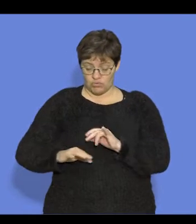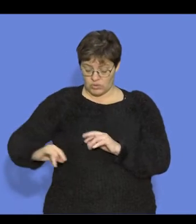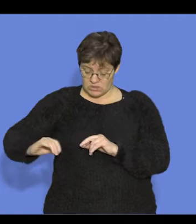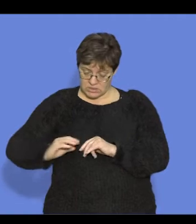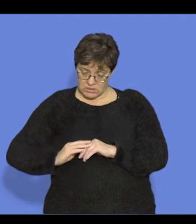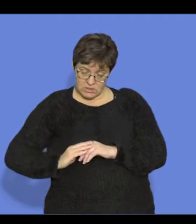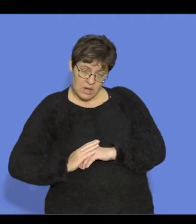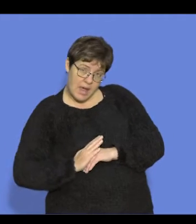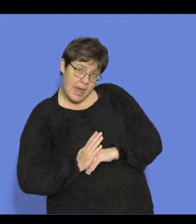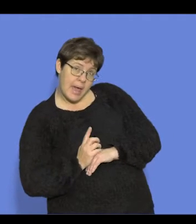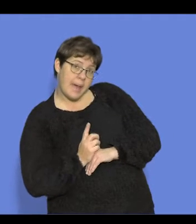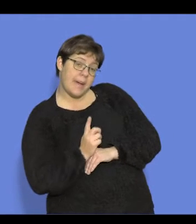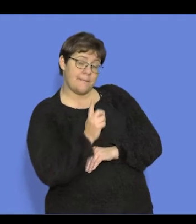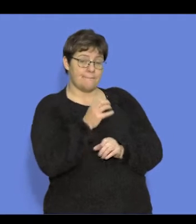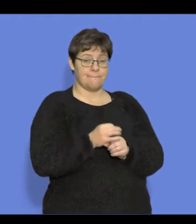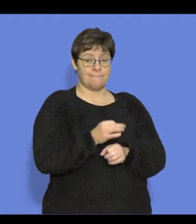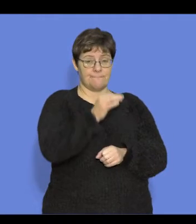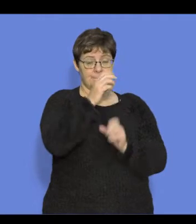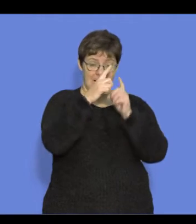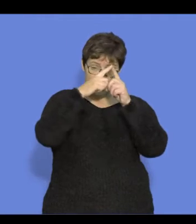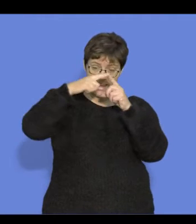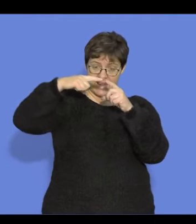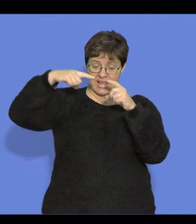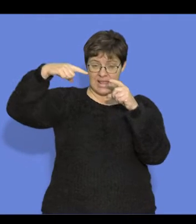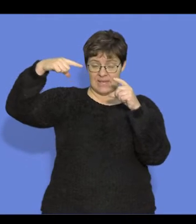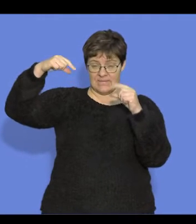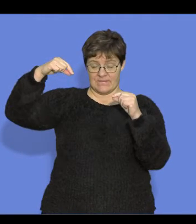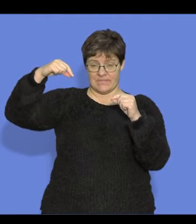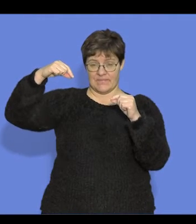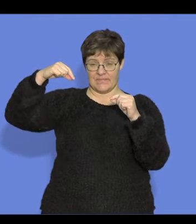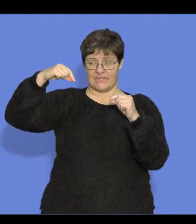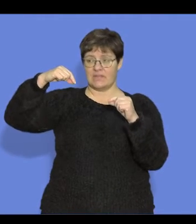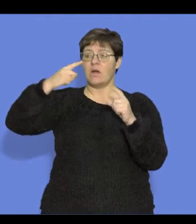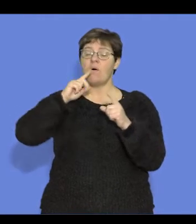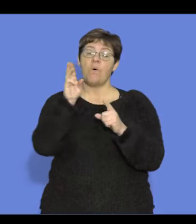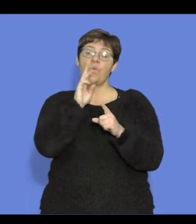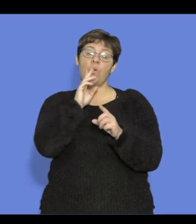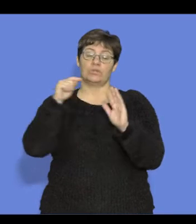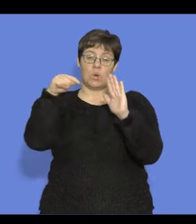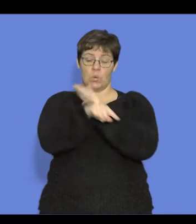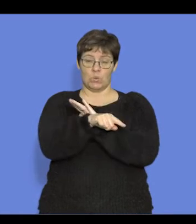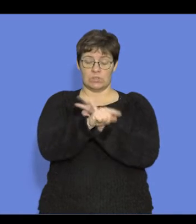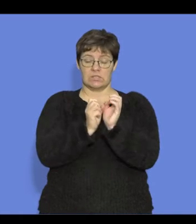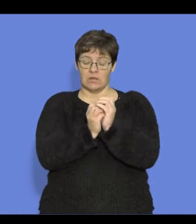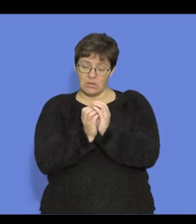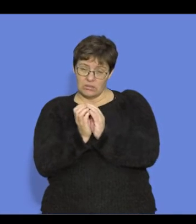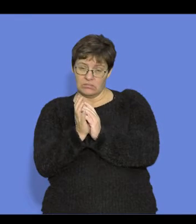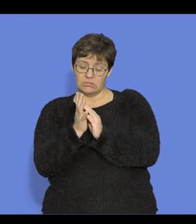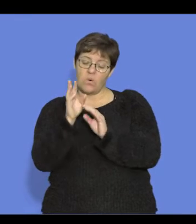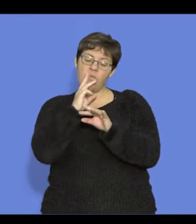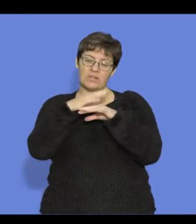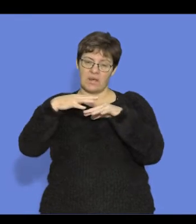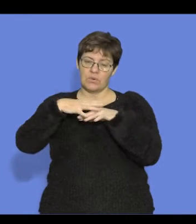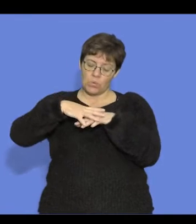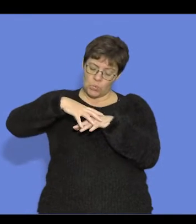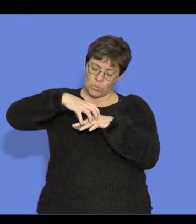stem into the leaves lose water, and that creates a suction